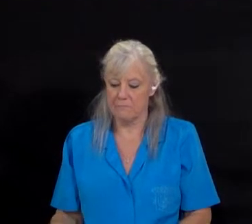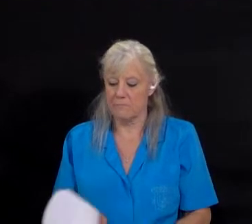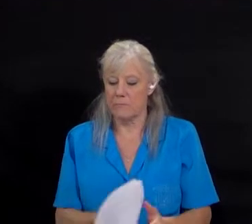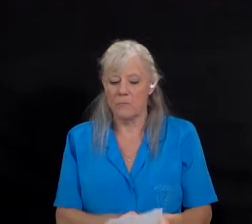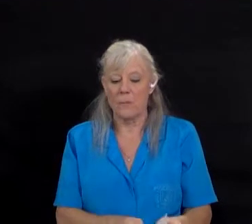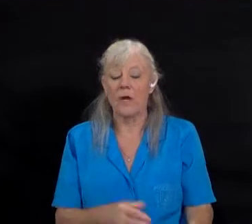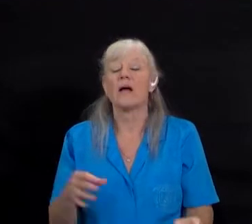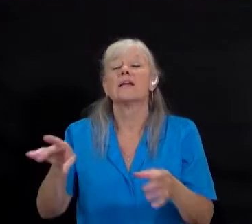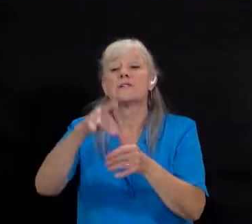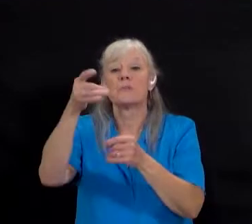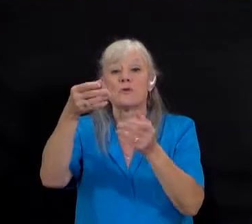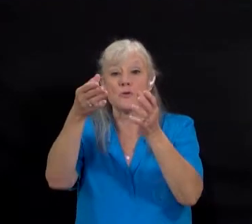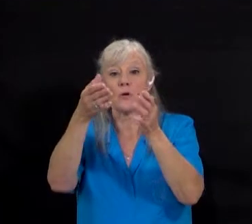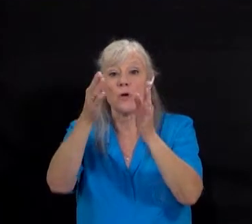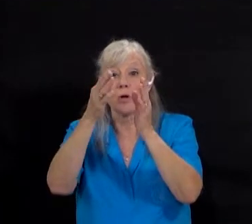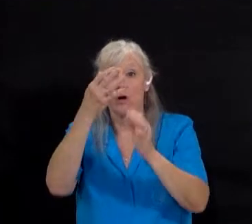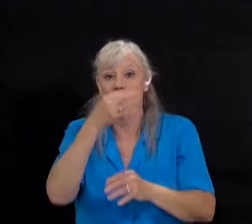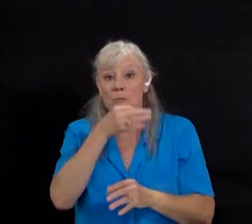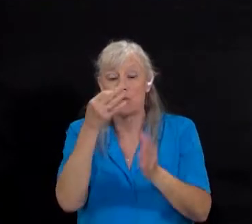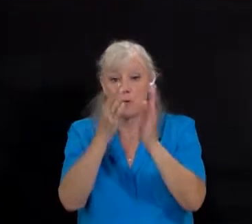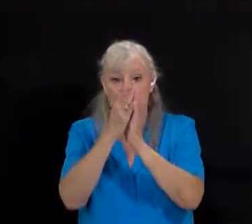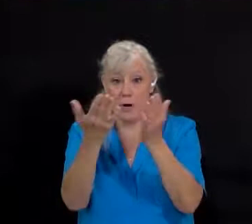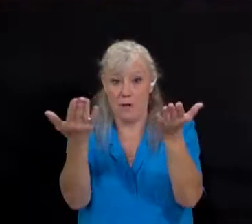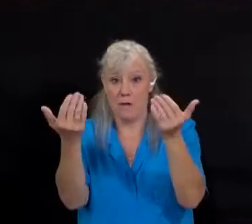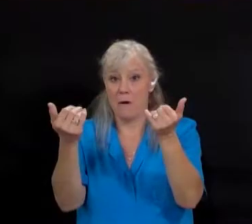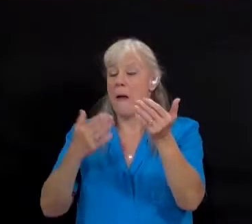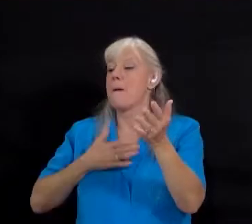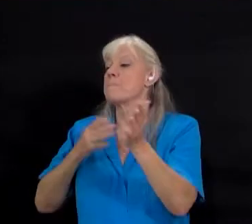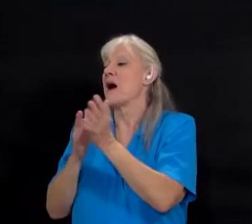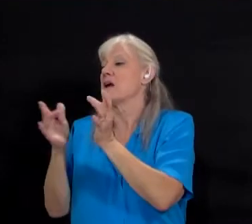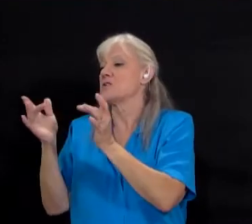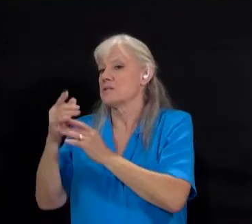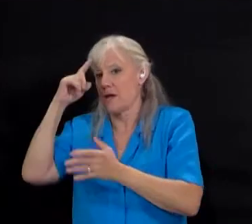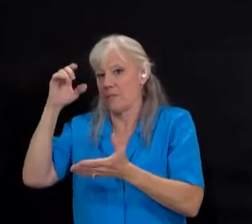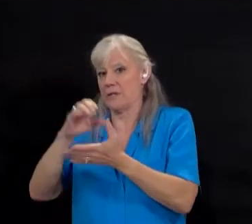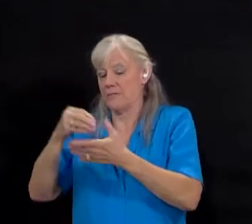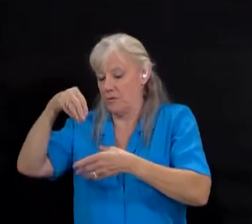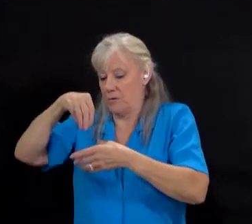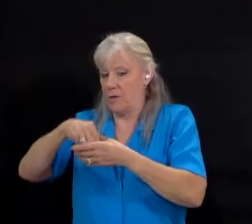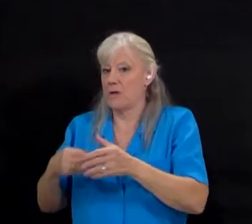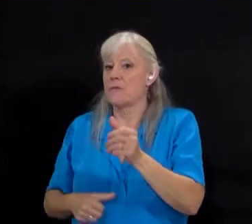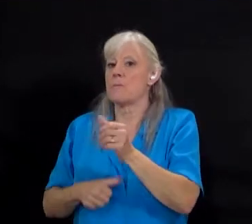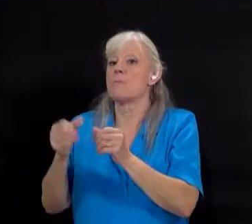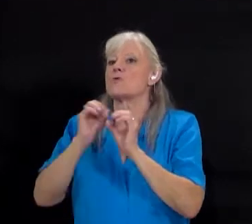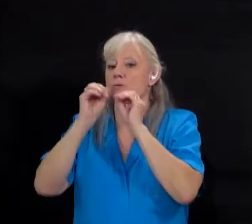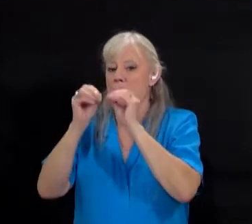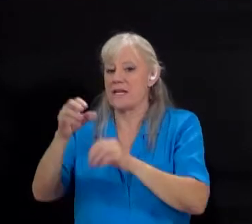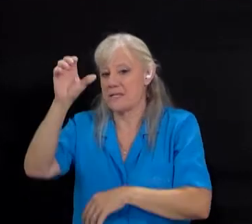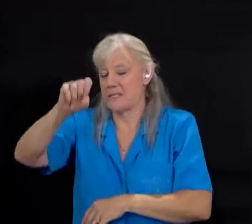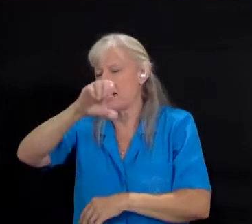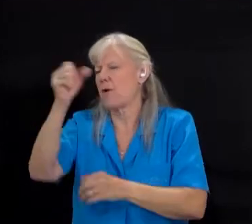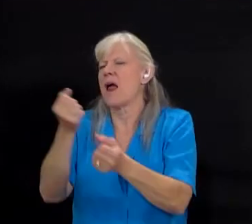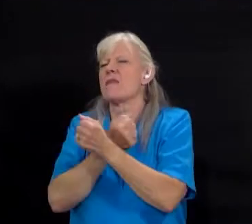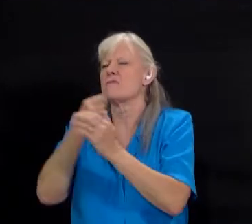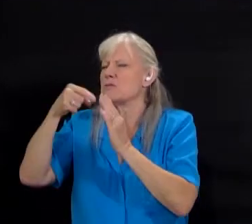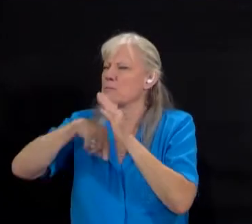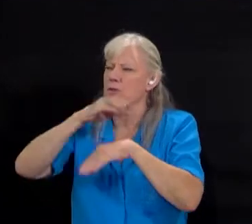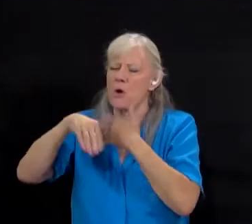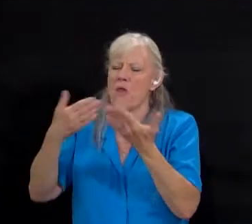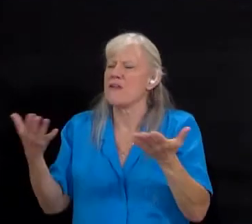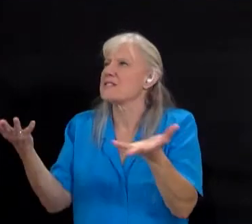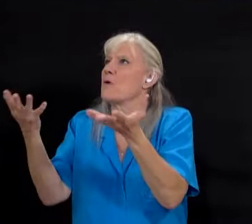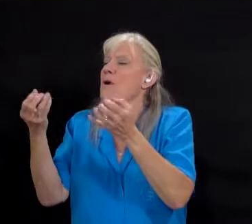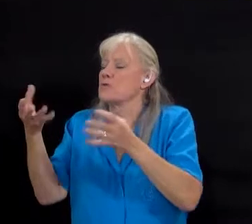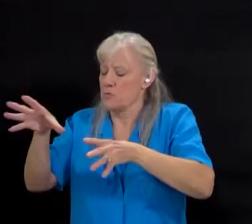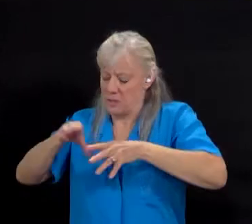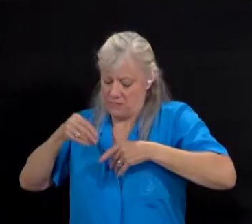pray the act of spiritual communion. My Jesus, I believe that you are present in the most blessed sacrament. I love you above all things, and I desire to receive you